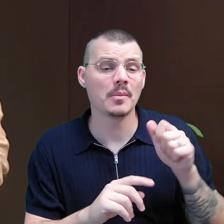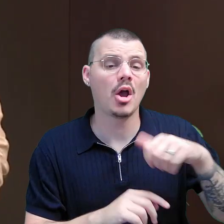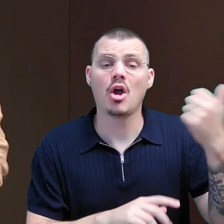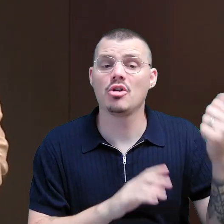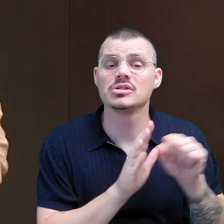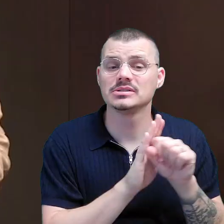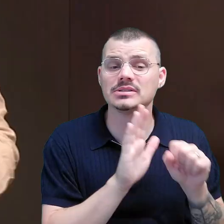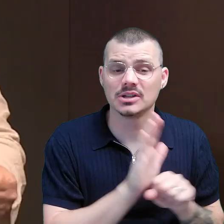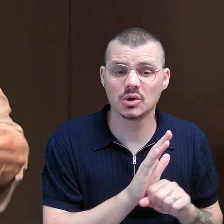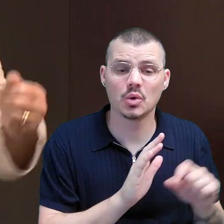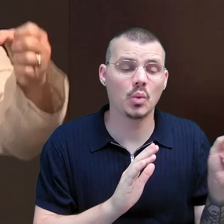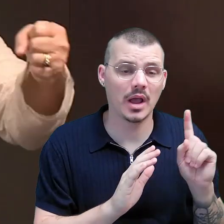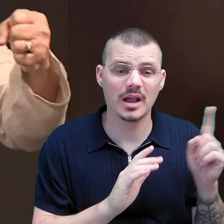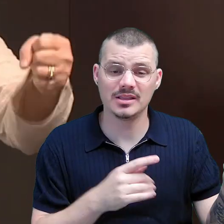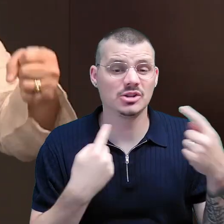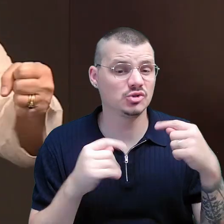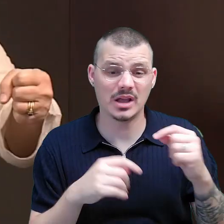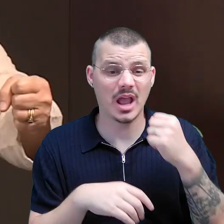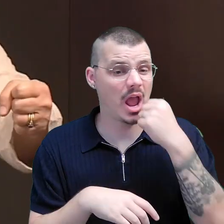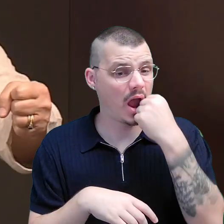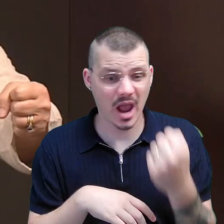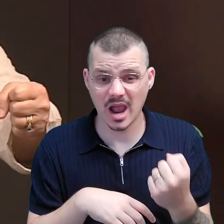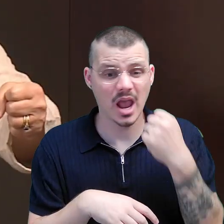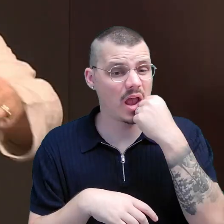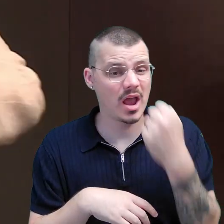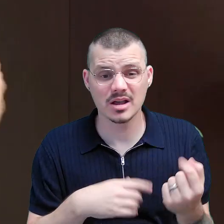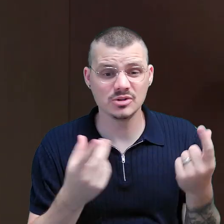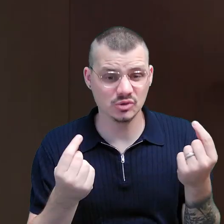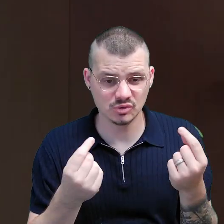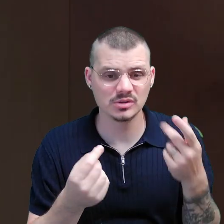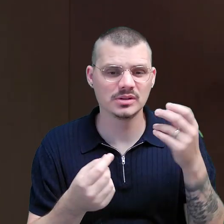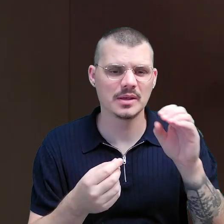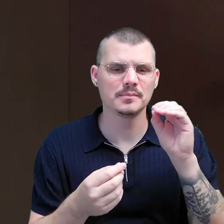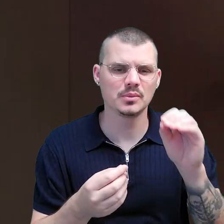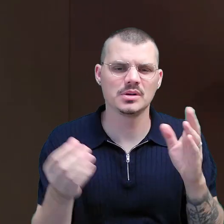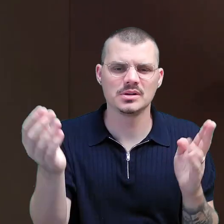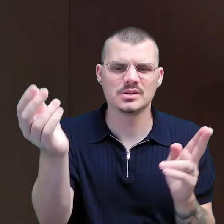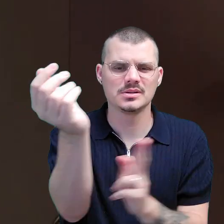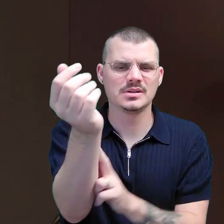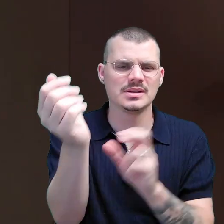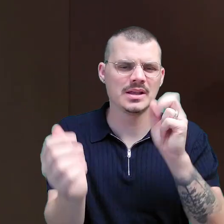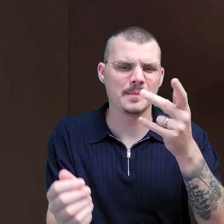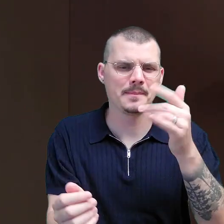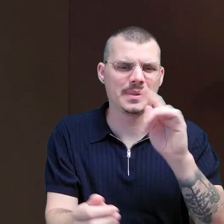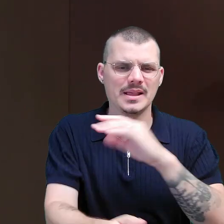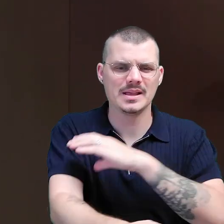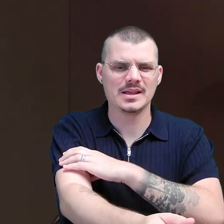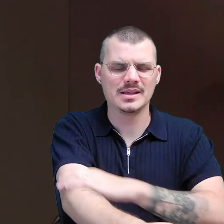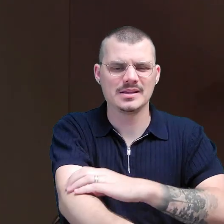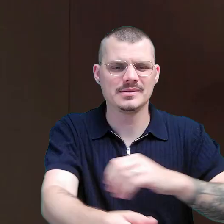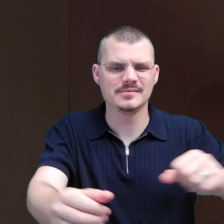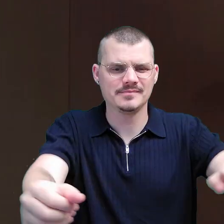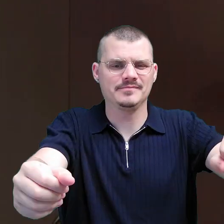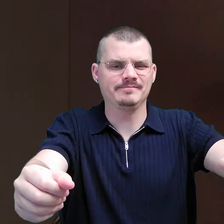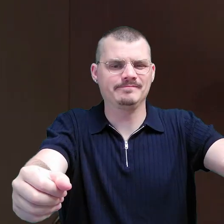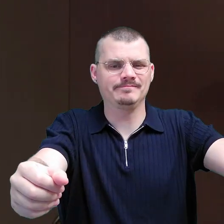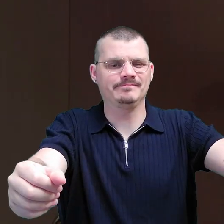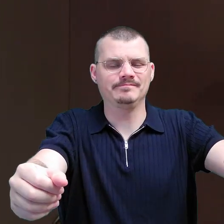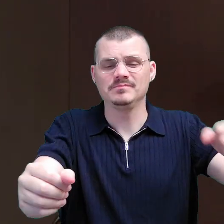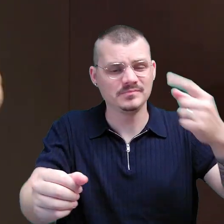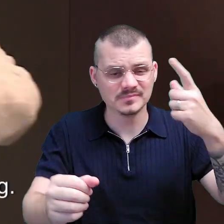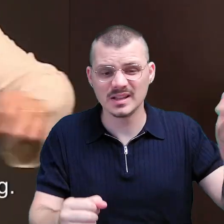state where, to keep his fists out of his mouth, they had put splints on his elbows. And he didn't